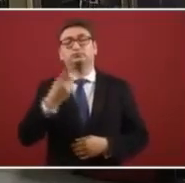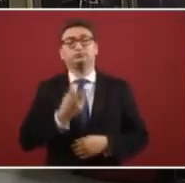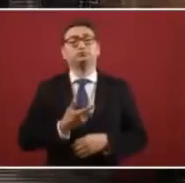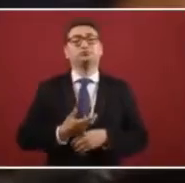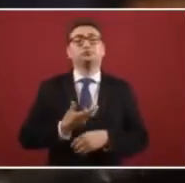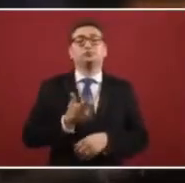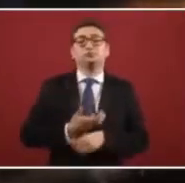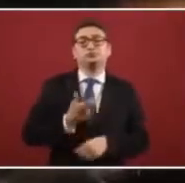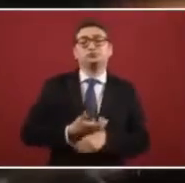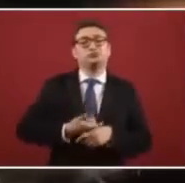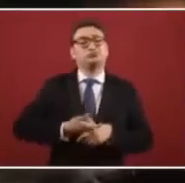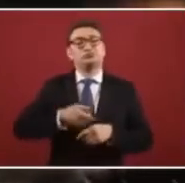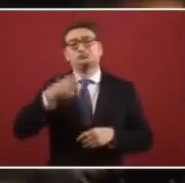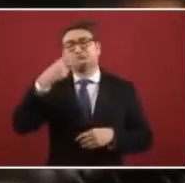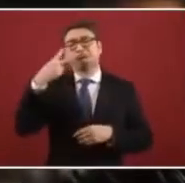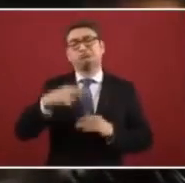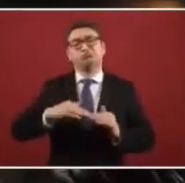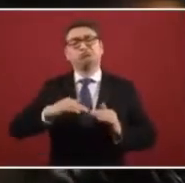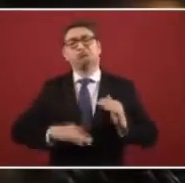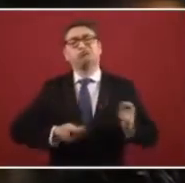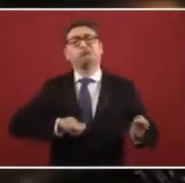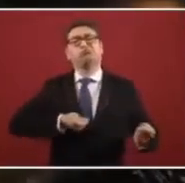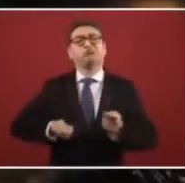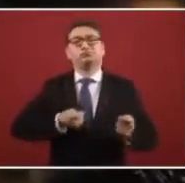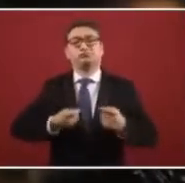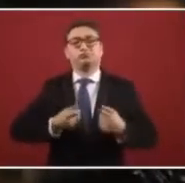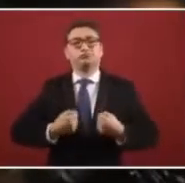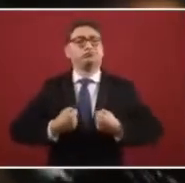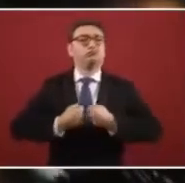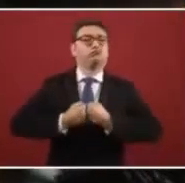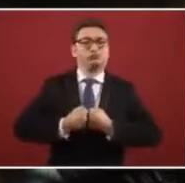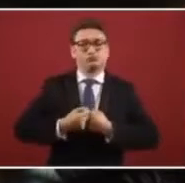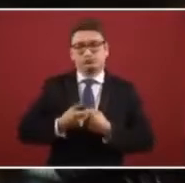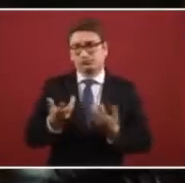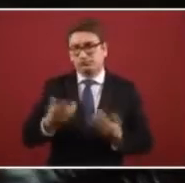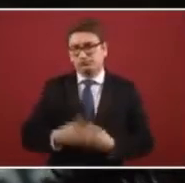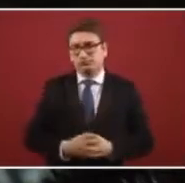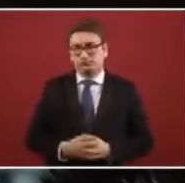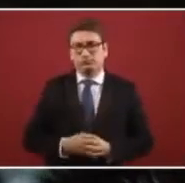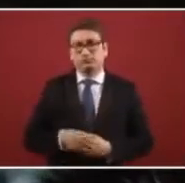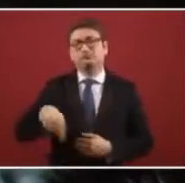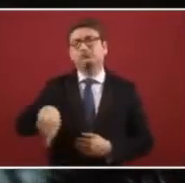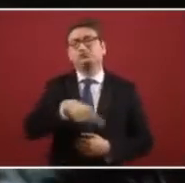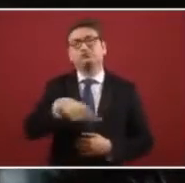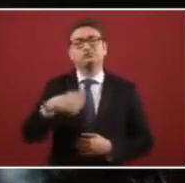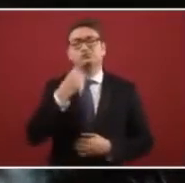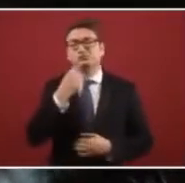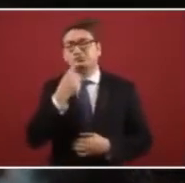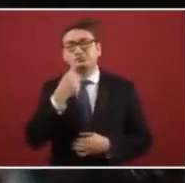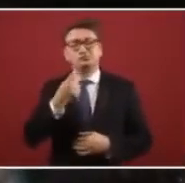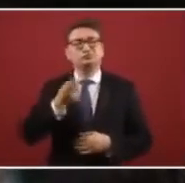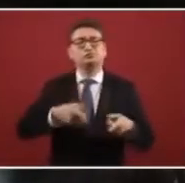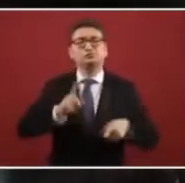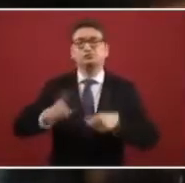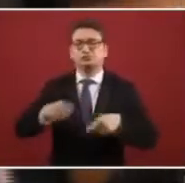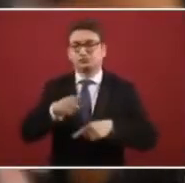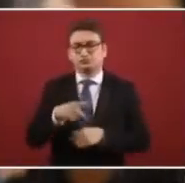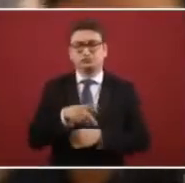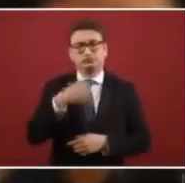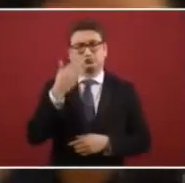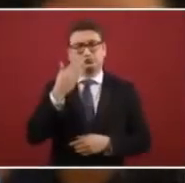What about Mr. Trump is saying that, is declaring that he's using the Mexicans on the